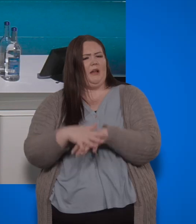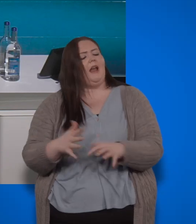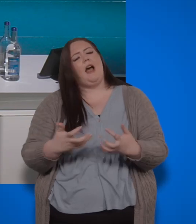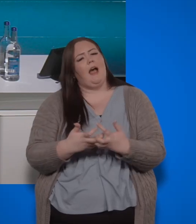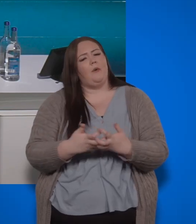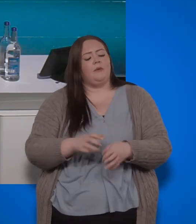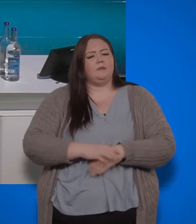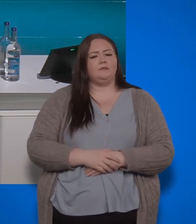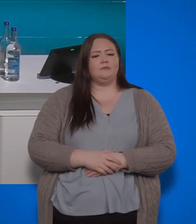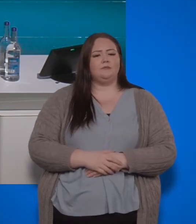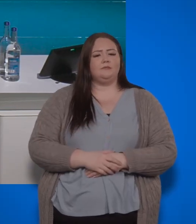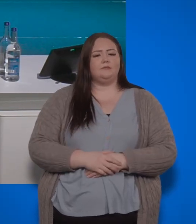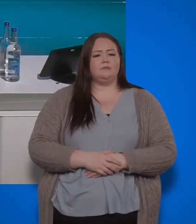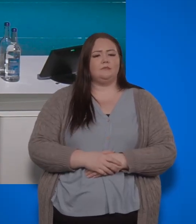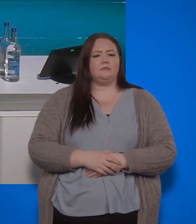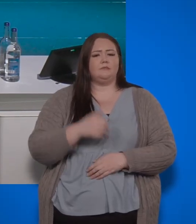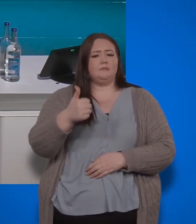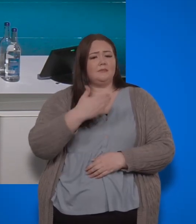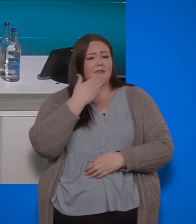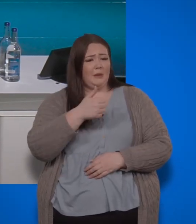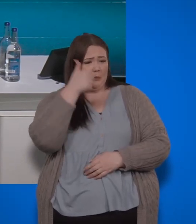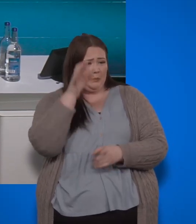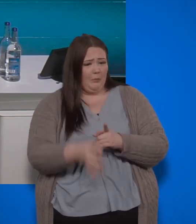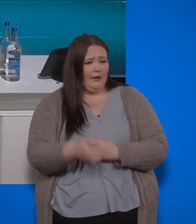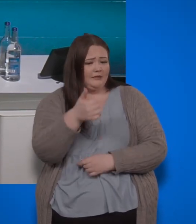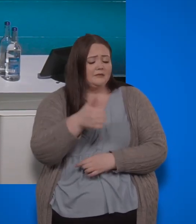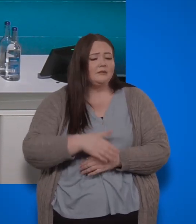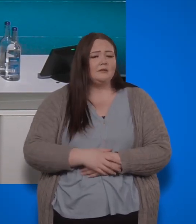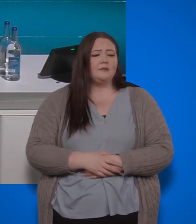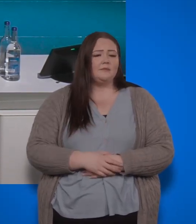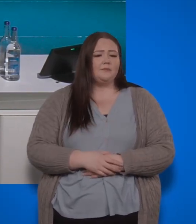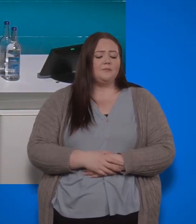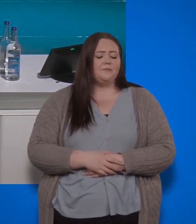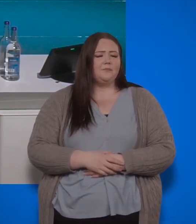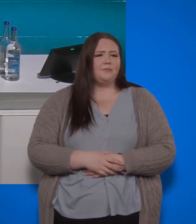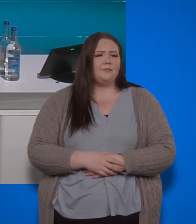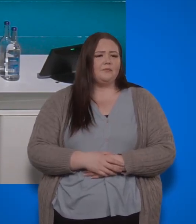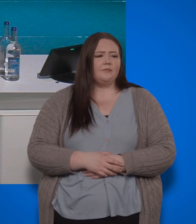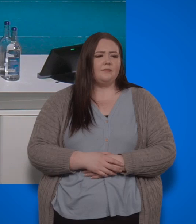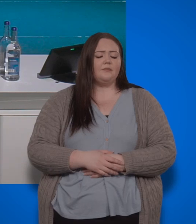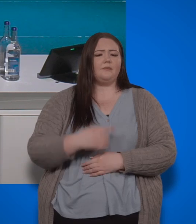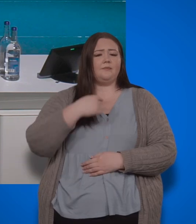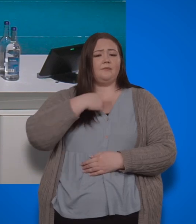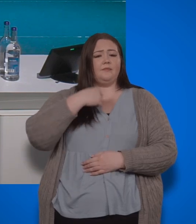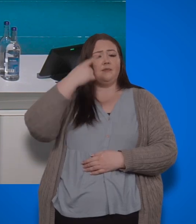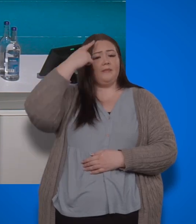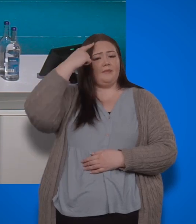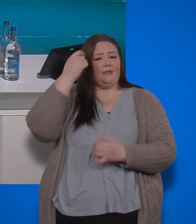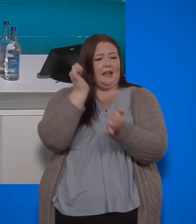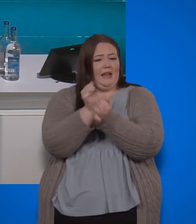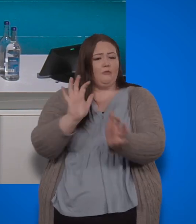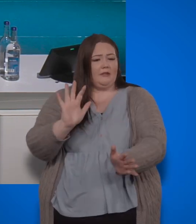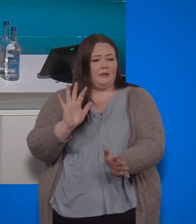transhumanism? Thanks very much. It's a very good point. But I think that the liberalism which